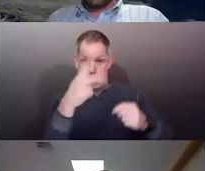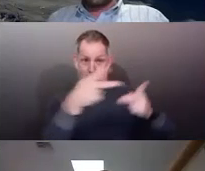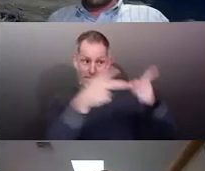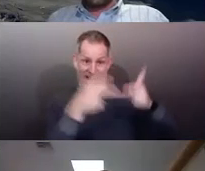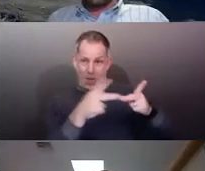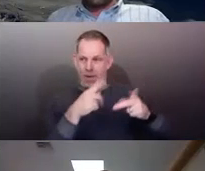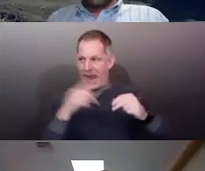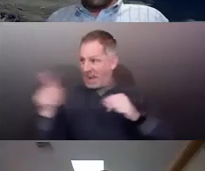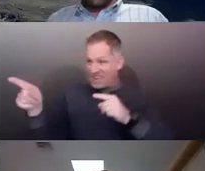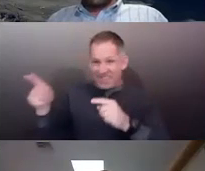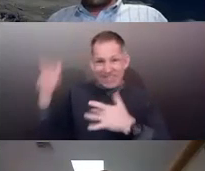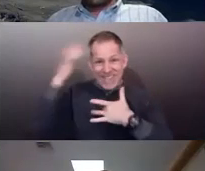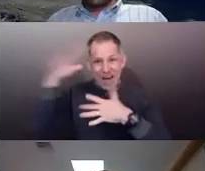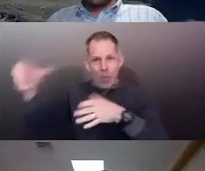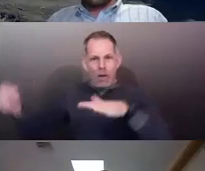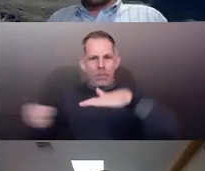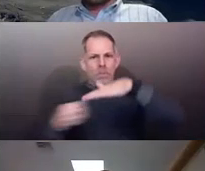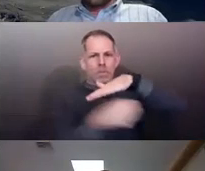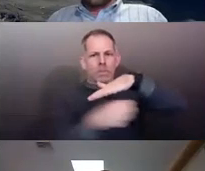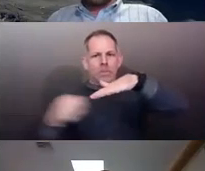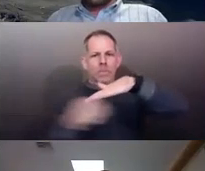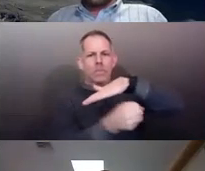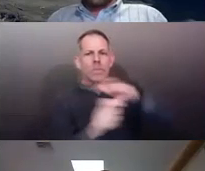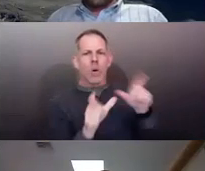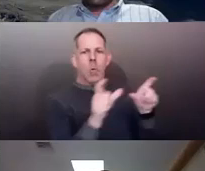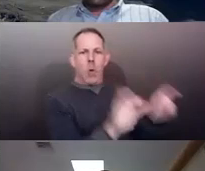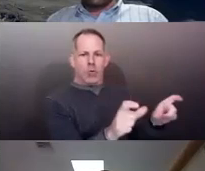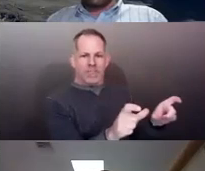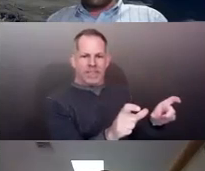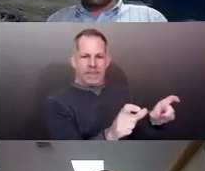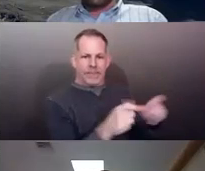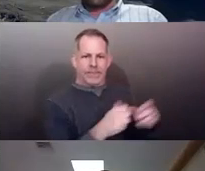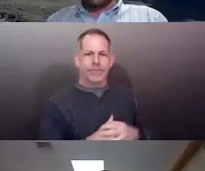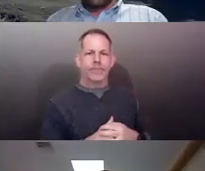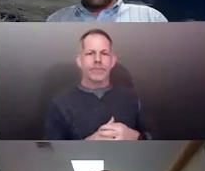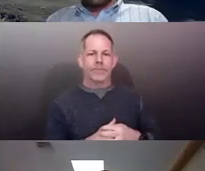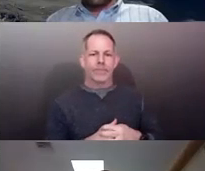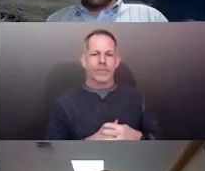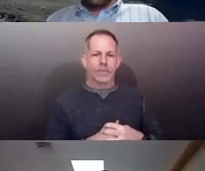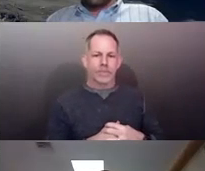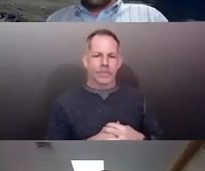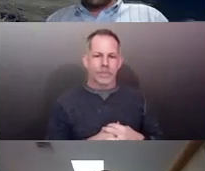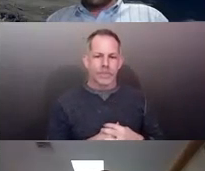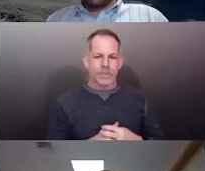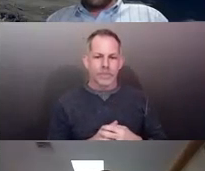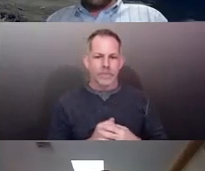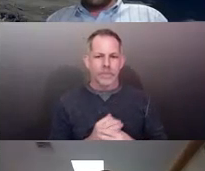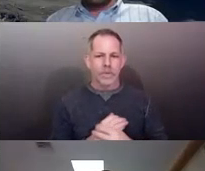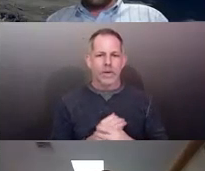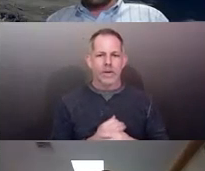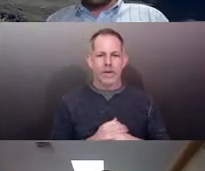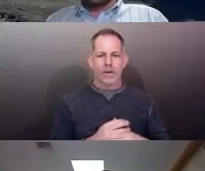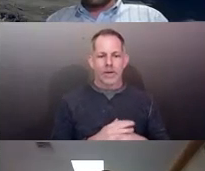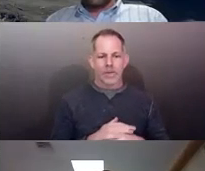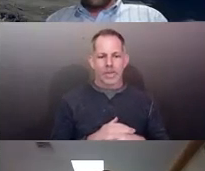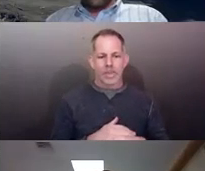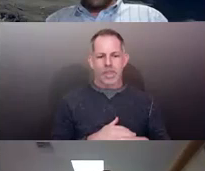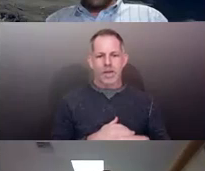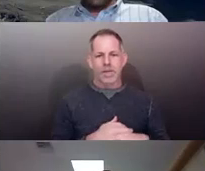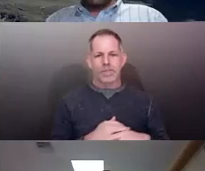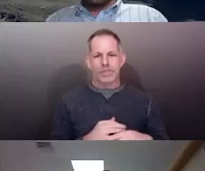like Carnegie to ensure that folks who are going in for services receive testing so that they don't come into some of the other